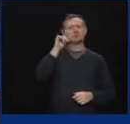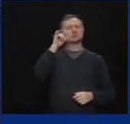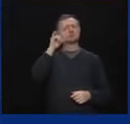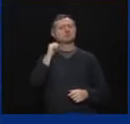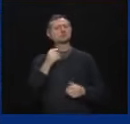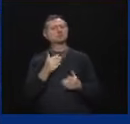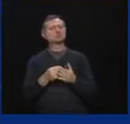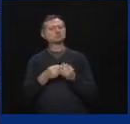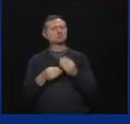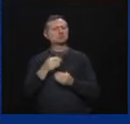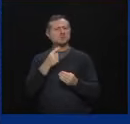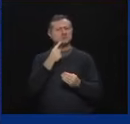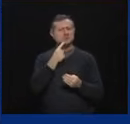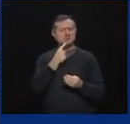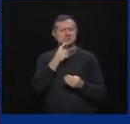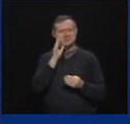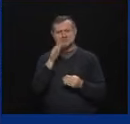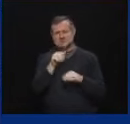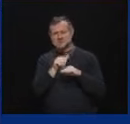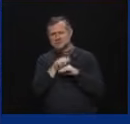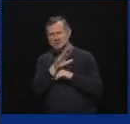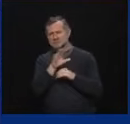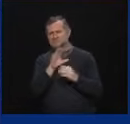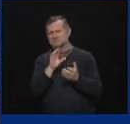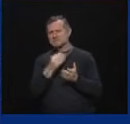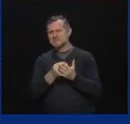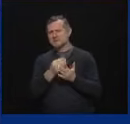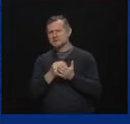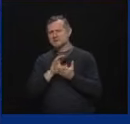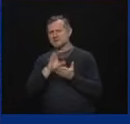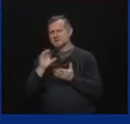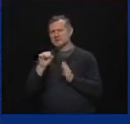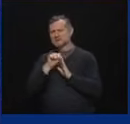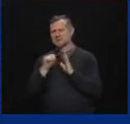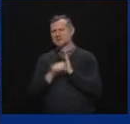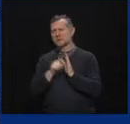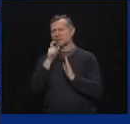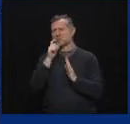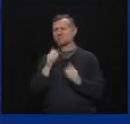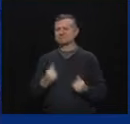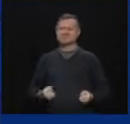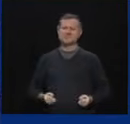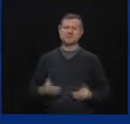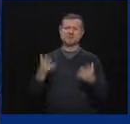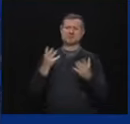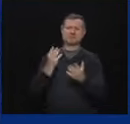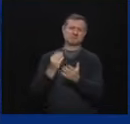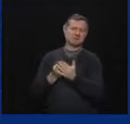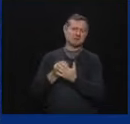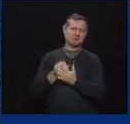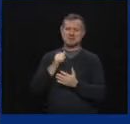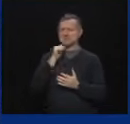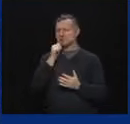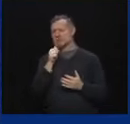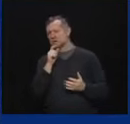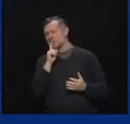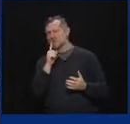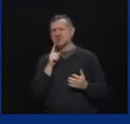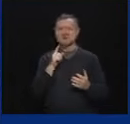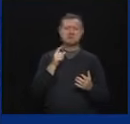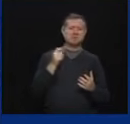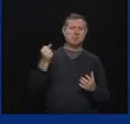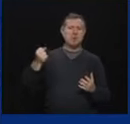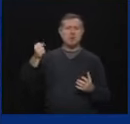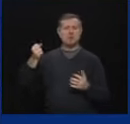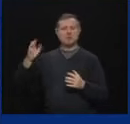more rent relief money to states that are putting aside, that are spending a lot of money, not necessarily to states that are putting aside a lot of money. Are you worried about